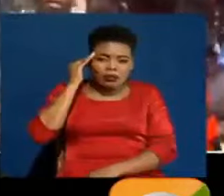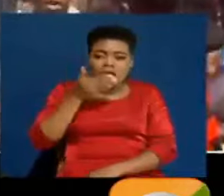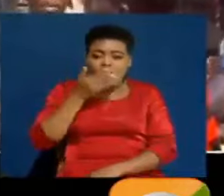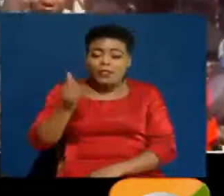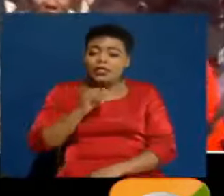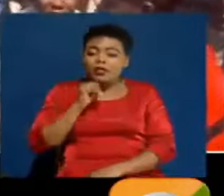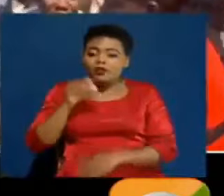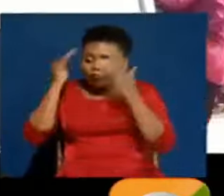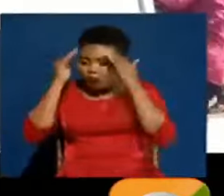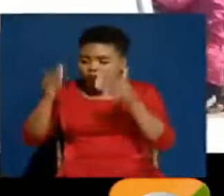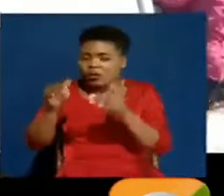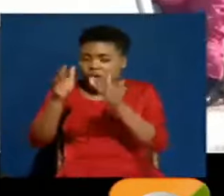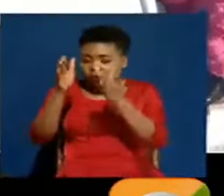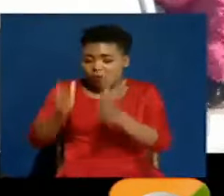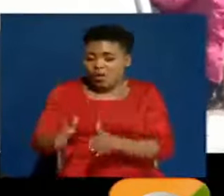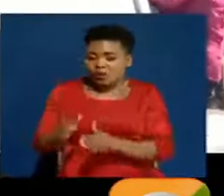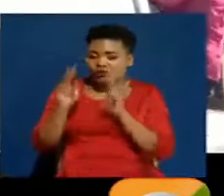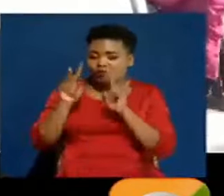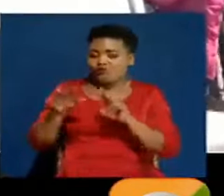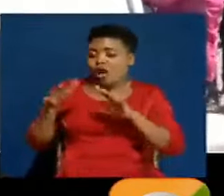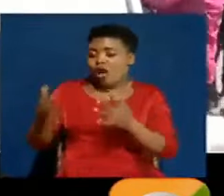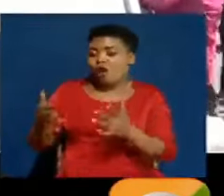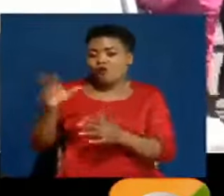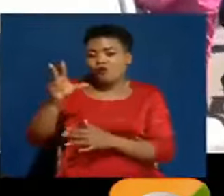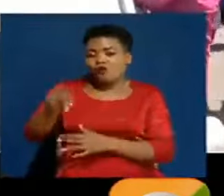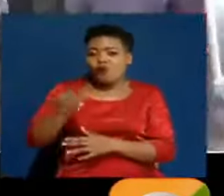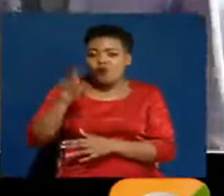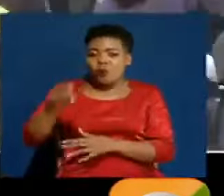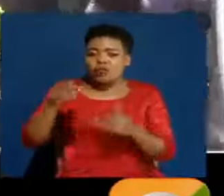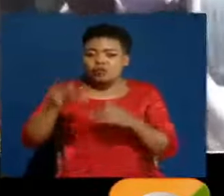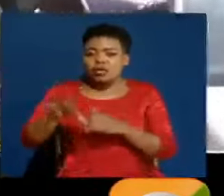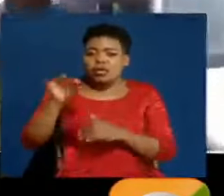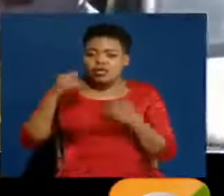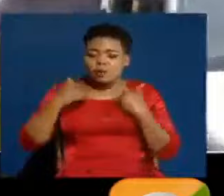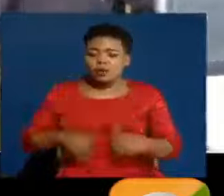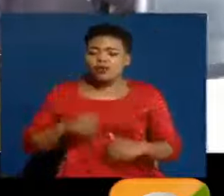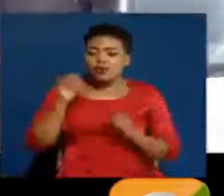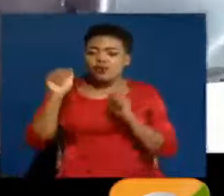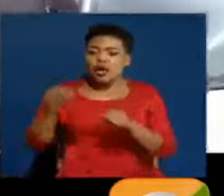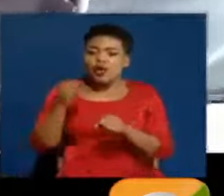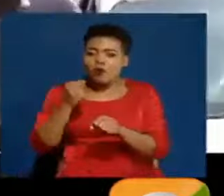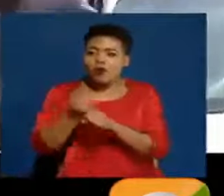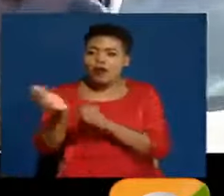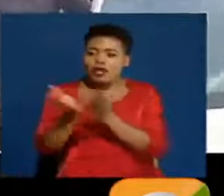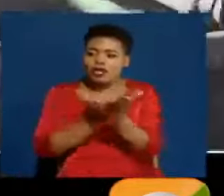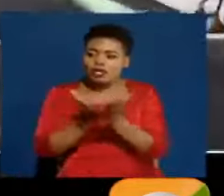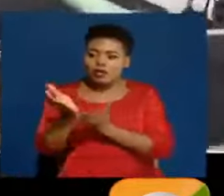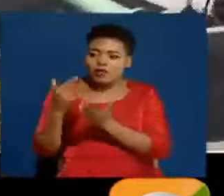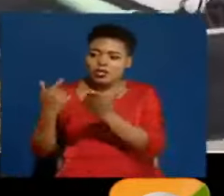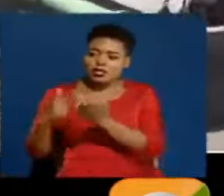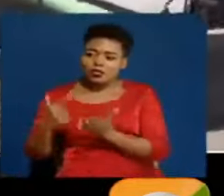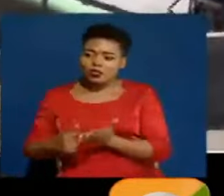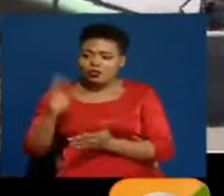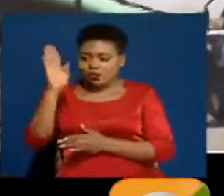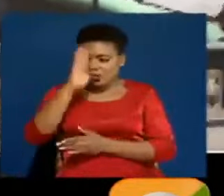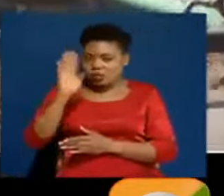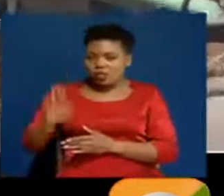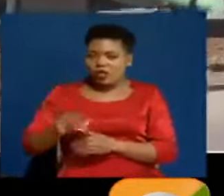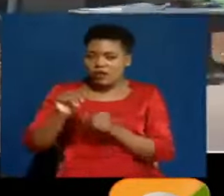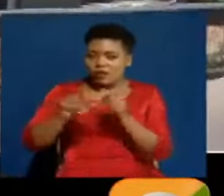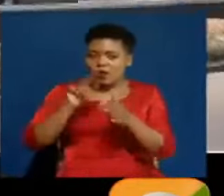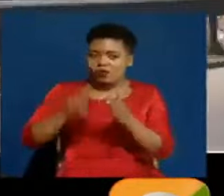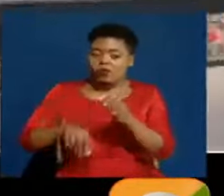welfare dispensers, you know, a conversation that is never about what